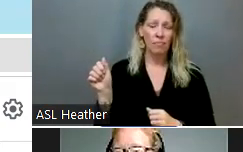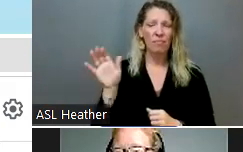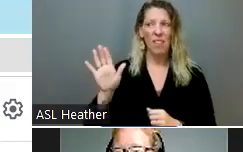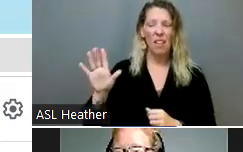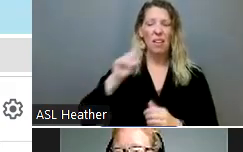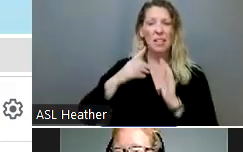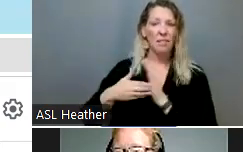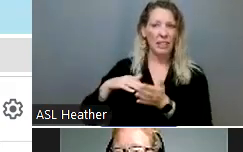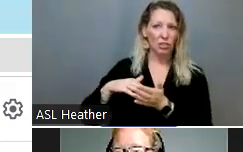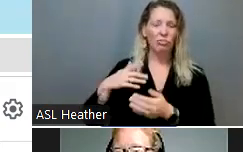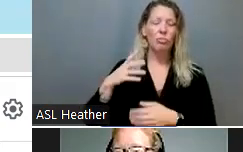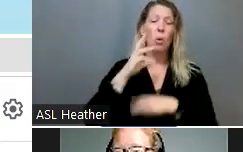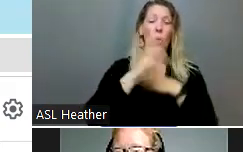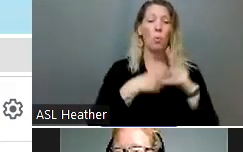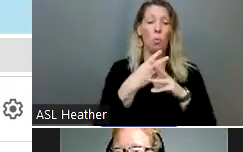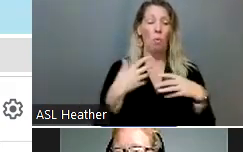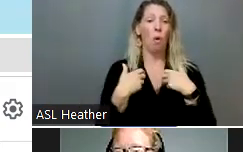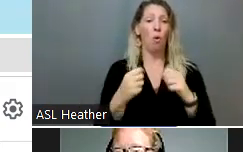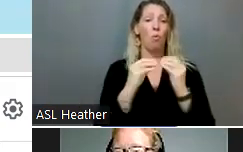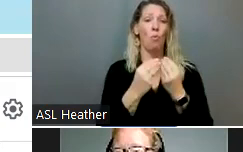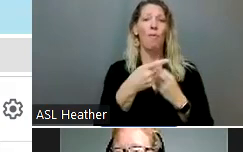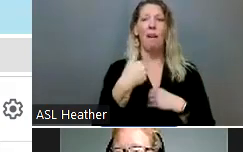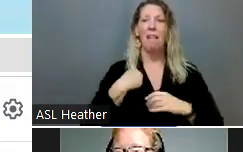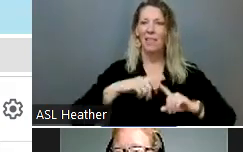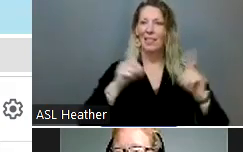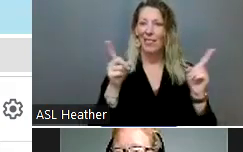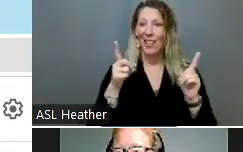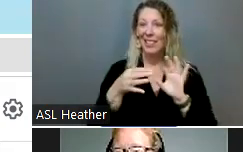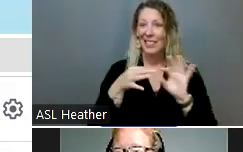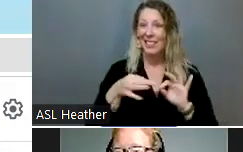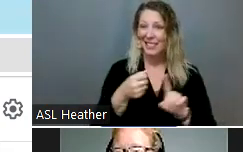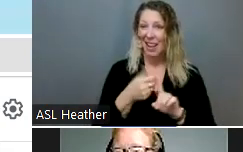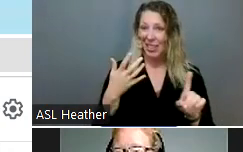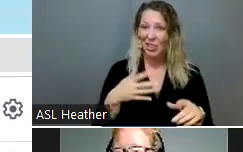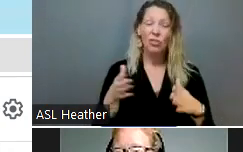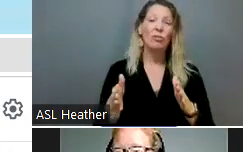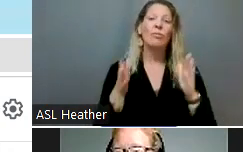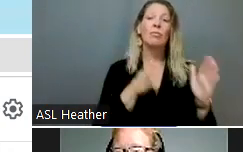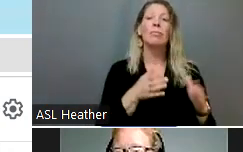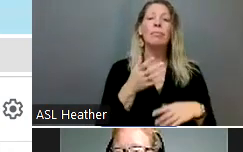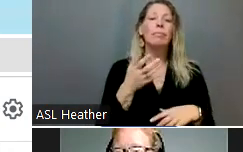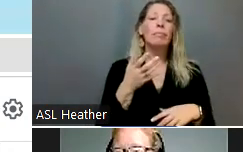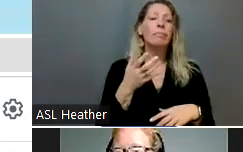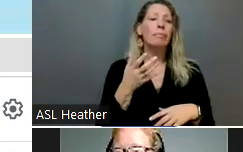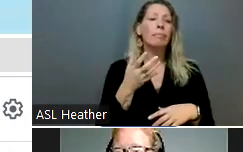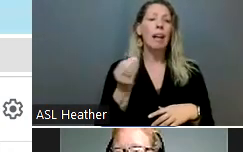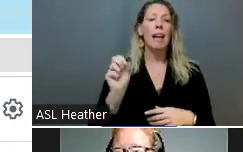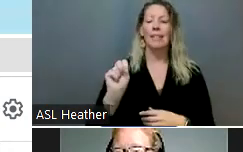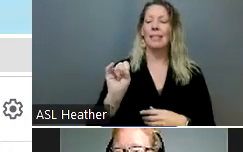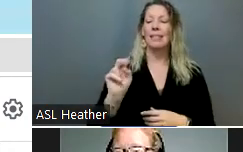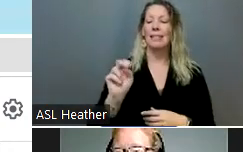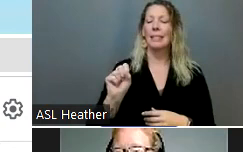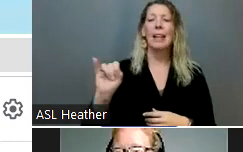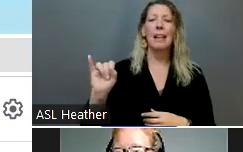The World Health Organization has a different definition. And then once again, Sins Invalid, they have a really